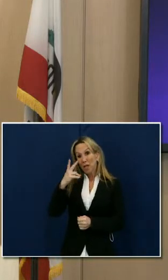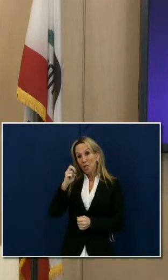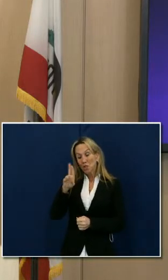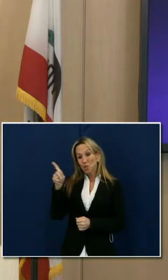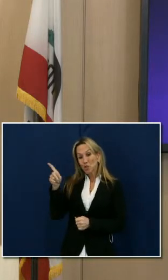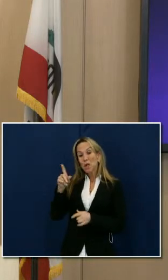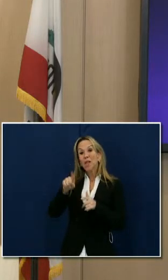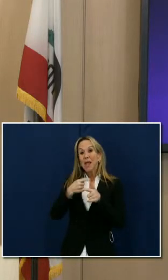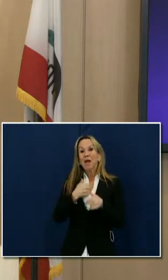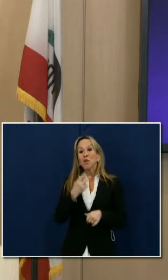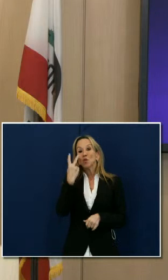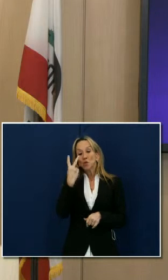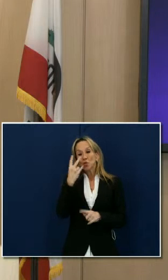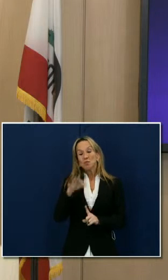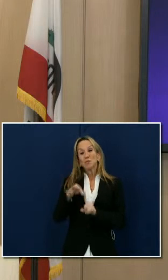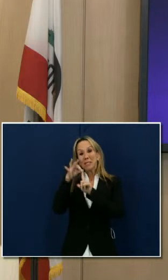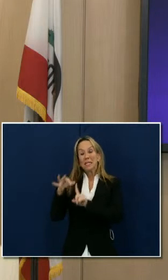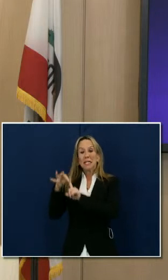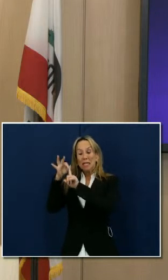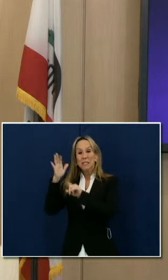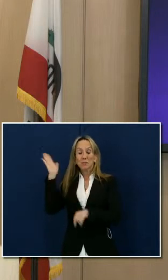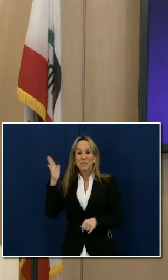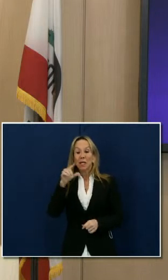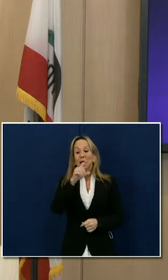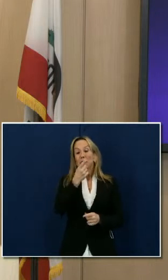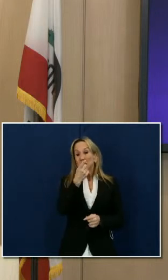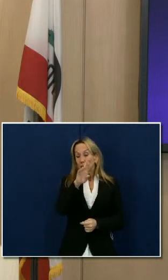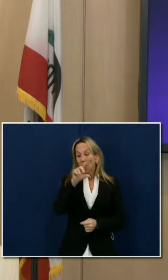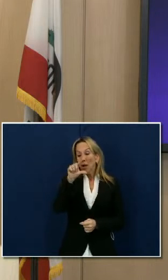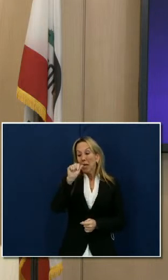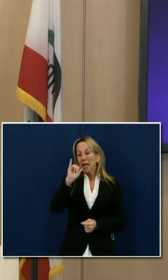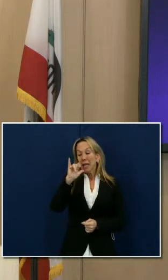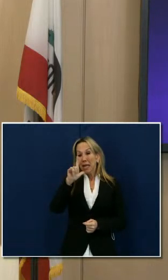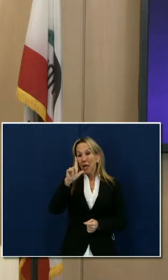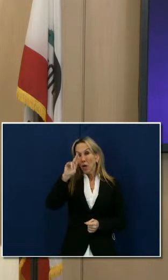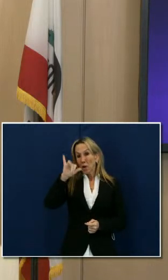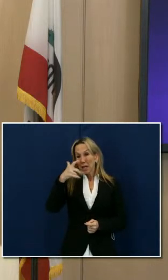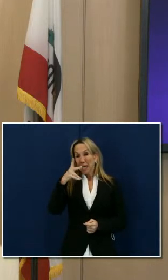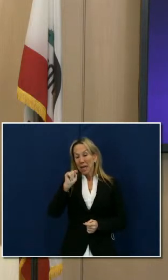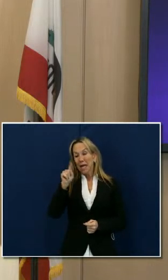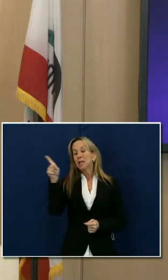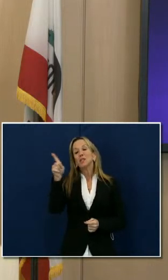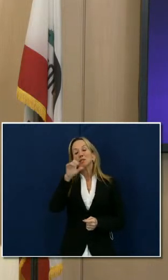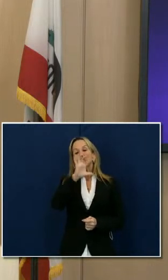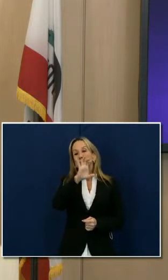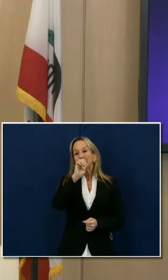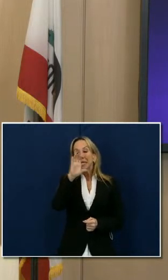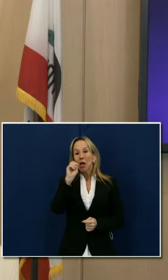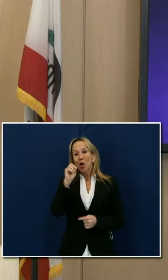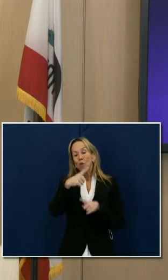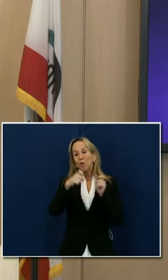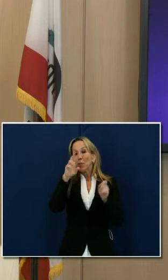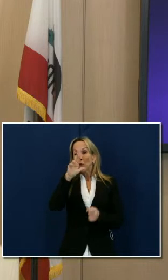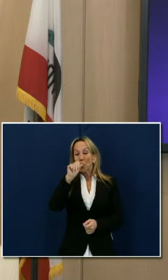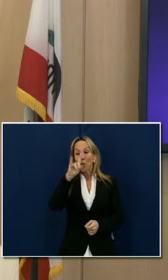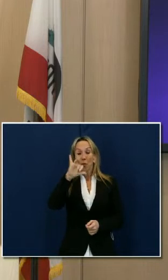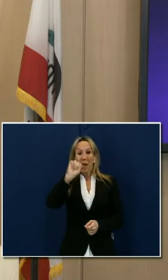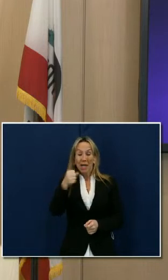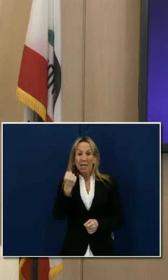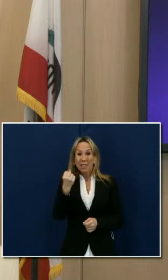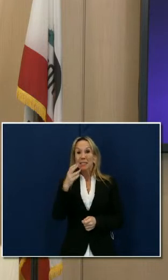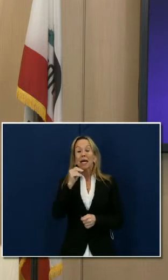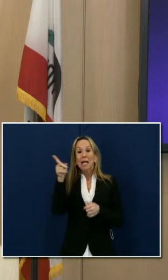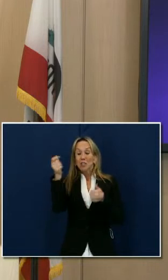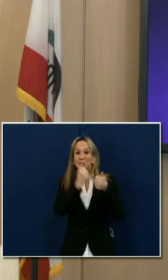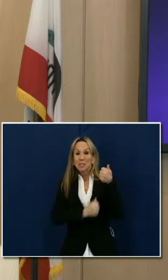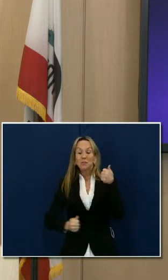us two guests today, Dr. Gail Knight, who is the Chief Medical Officer of Rady Children's Hospital and is the co-chair of the Hospital Chief